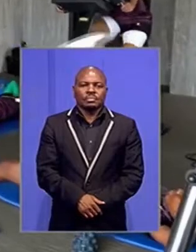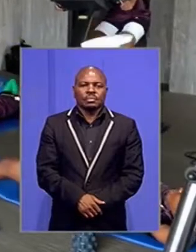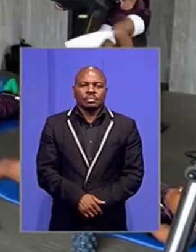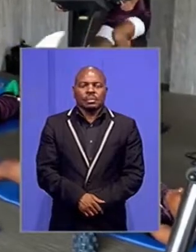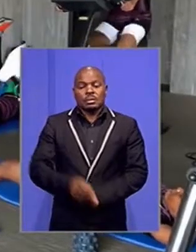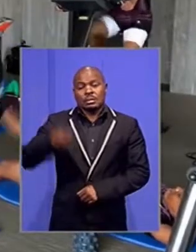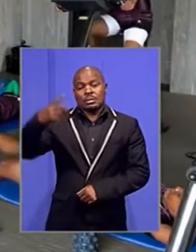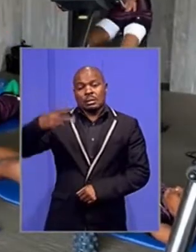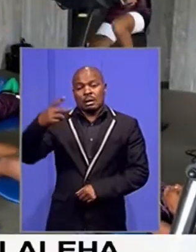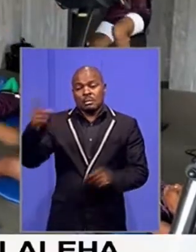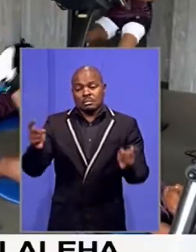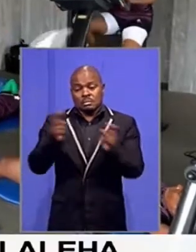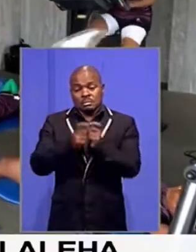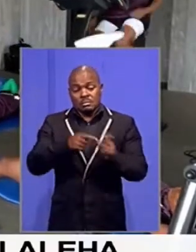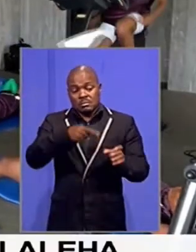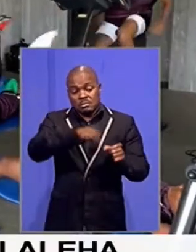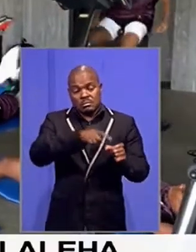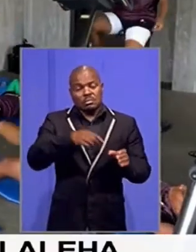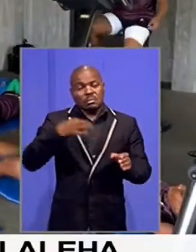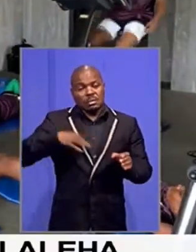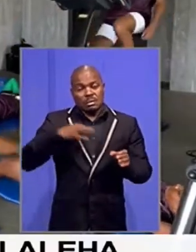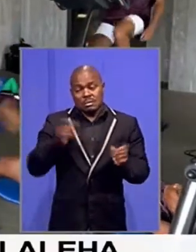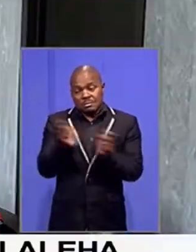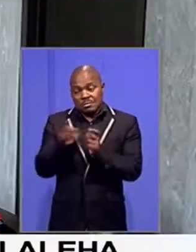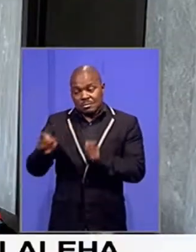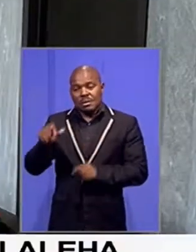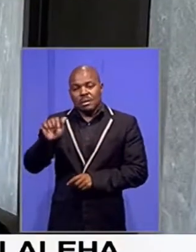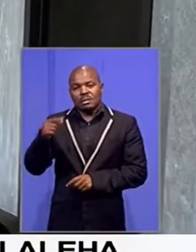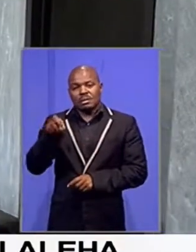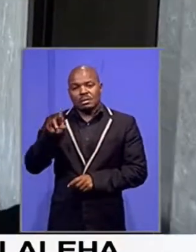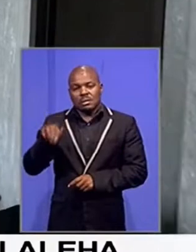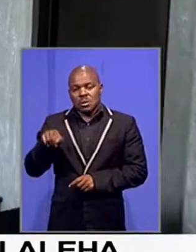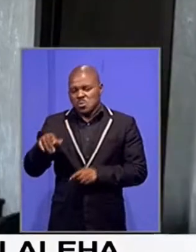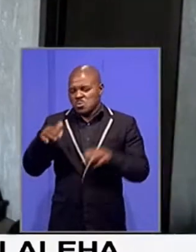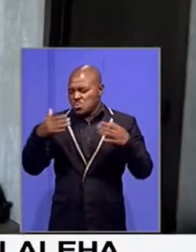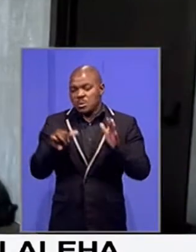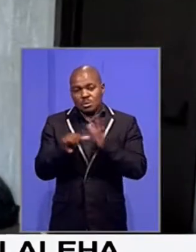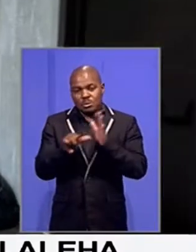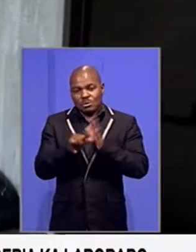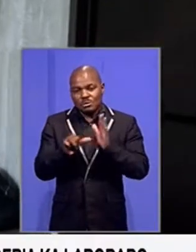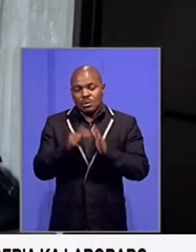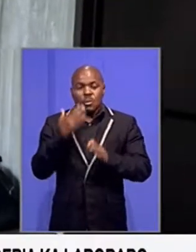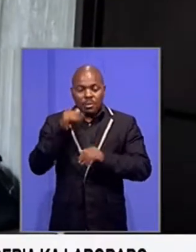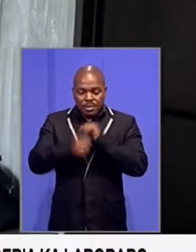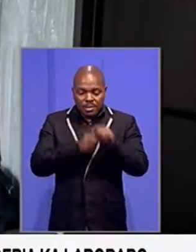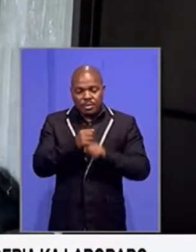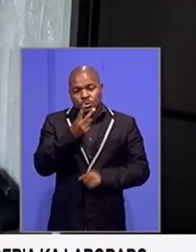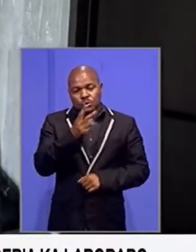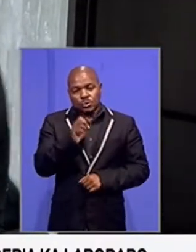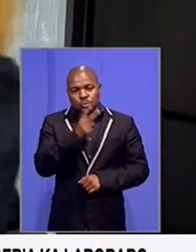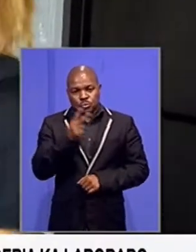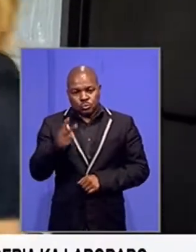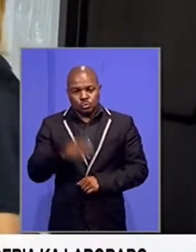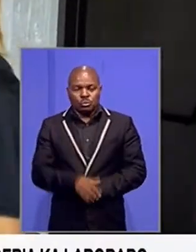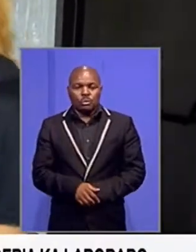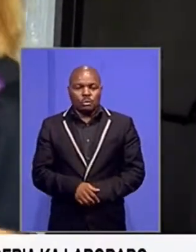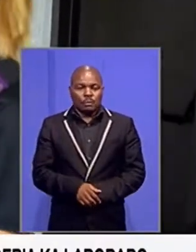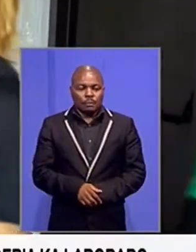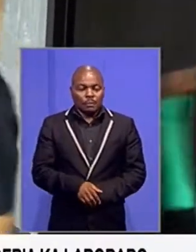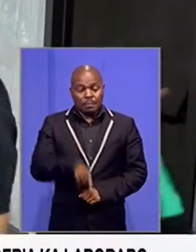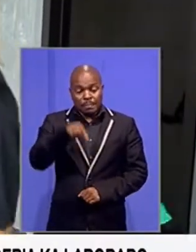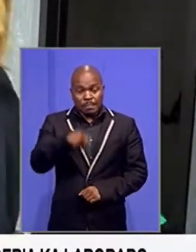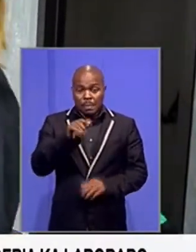Leoto la bobedi la papadi ya Banyana Banyana kgahlanong le Algeria e tloba enngwe ya tse bohlokwa selemong sa 2022 sehlopheng sa Afrika Borwa.